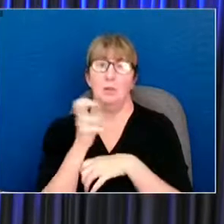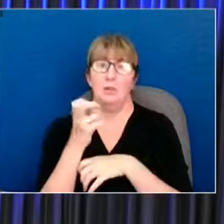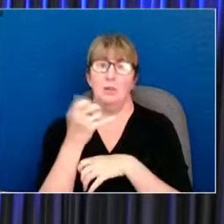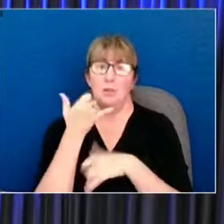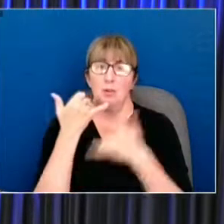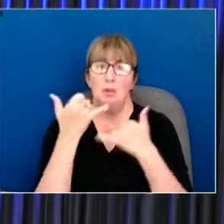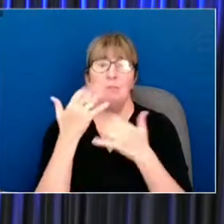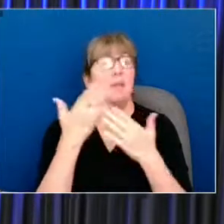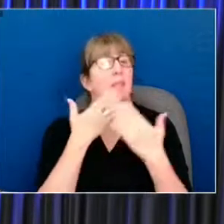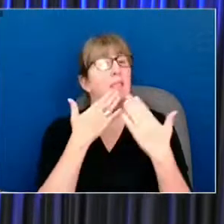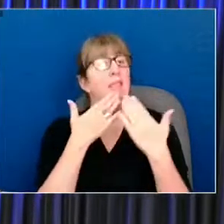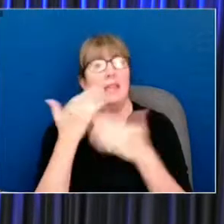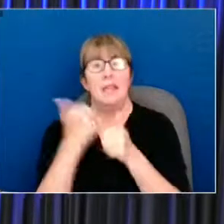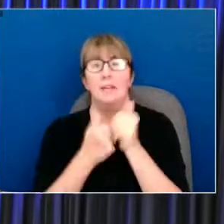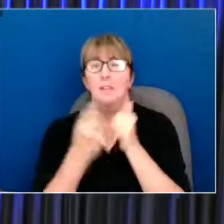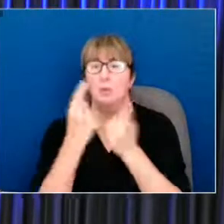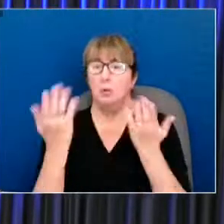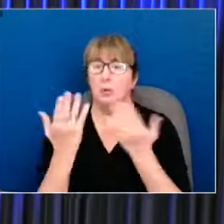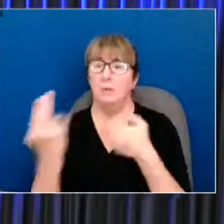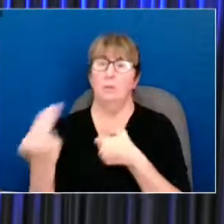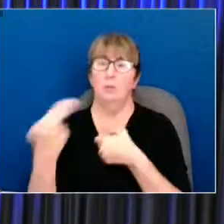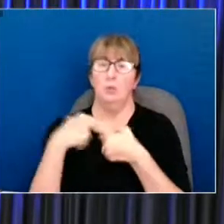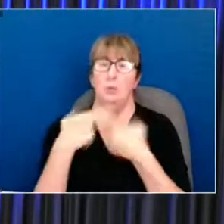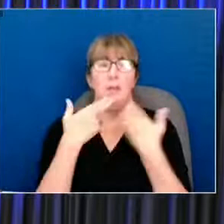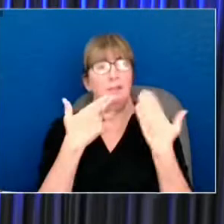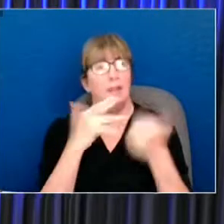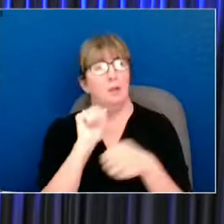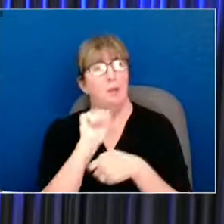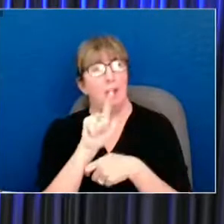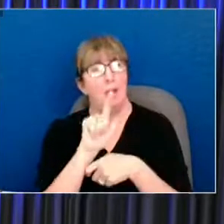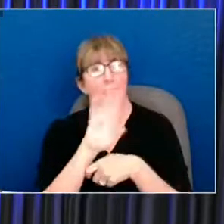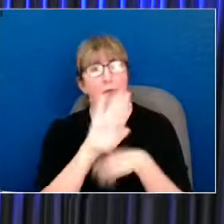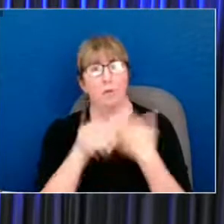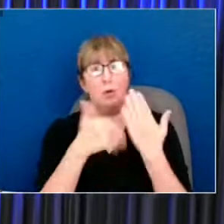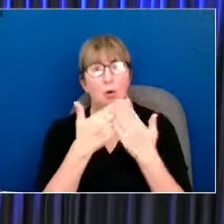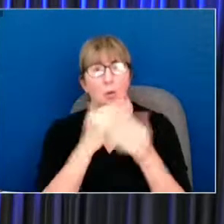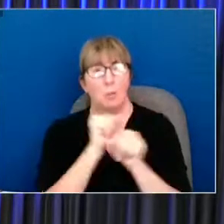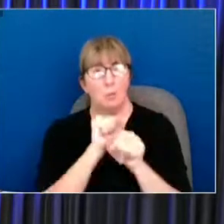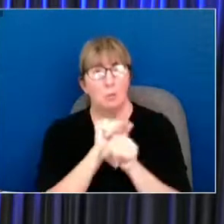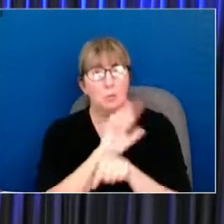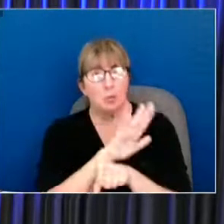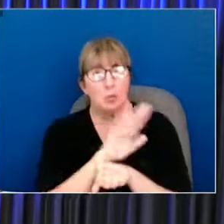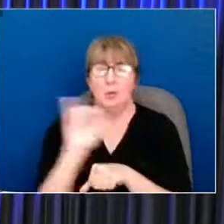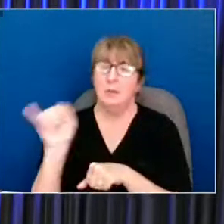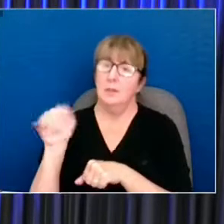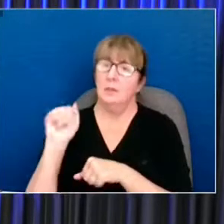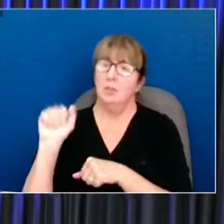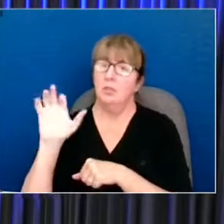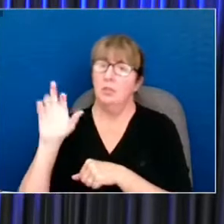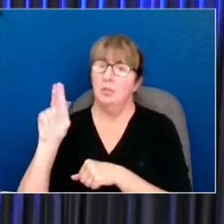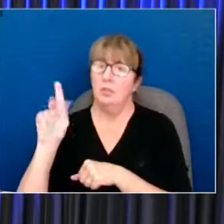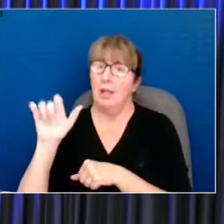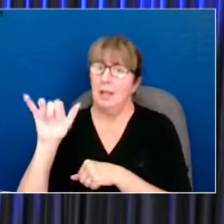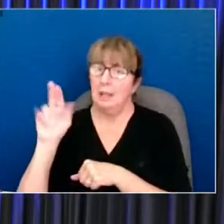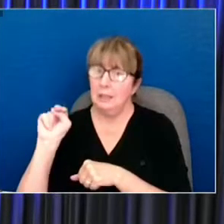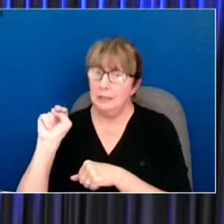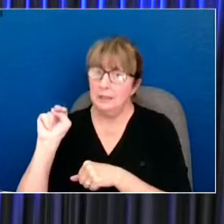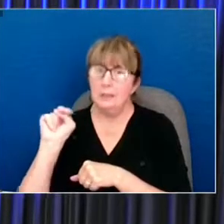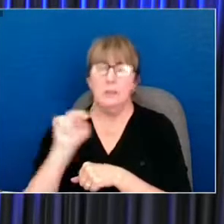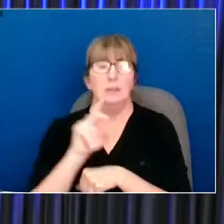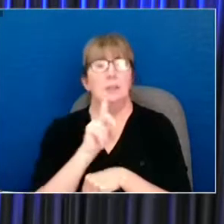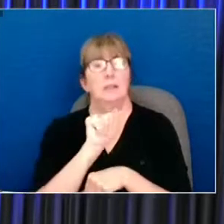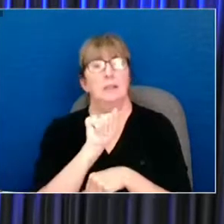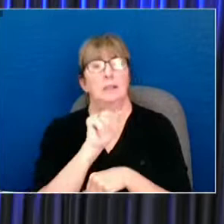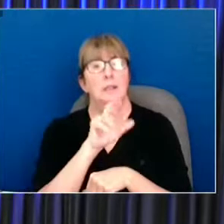everyone who's on the call for joining us. Thank you, Al, for all your effort. Jacqueline, I do want to mention. Darren, I want to mention Jacqueline has